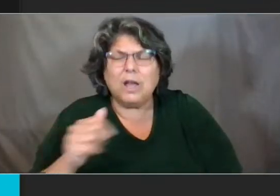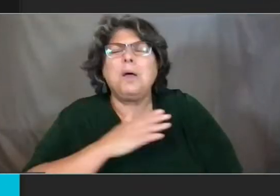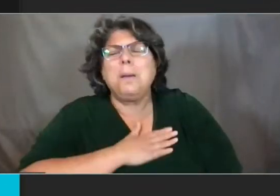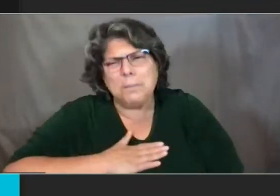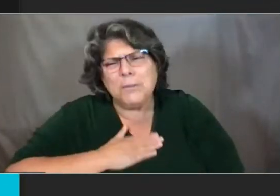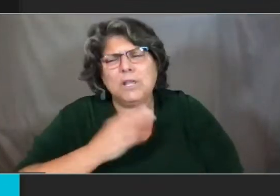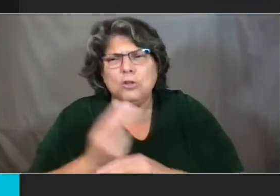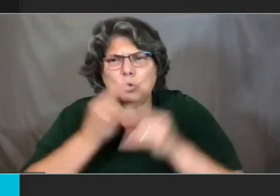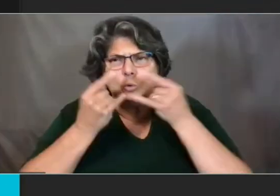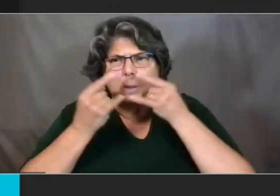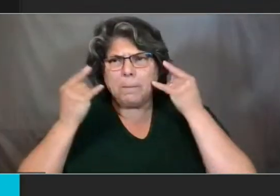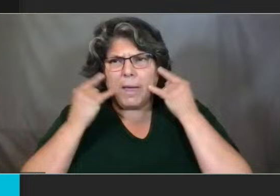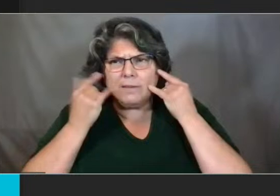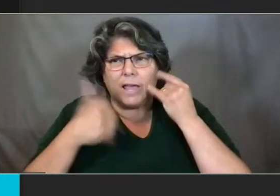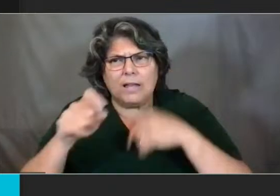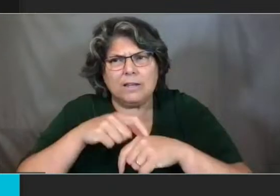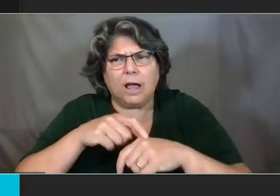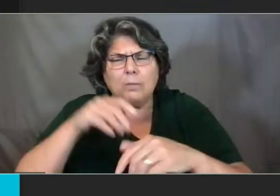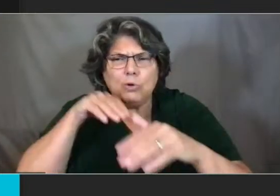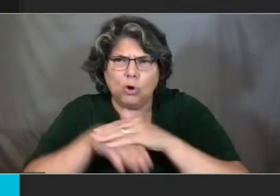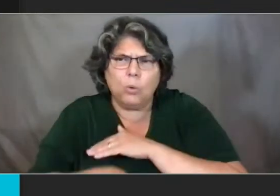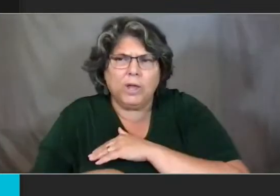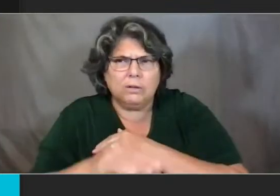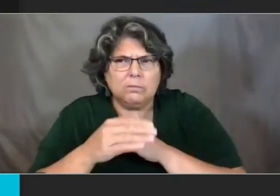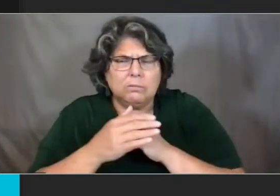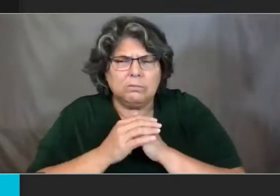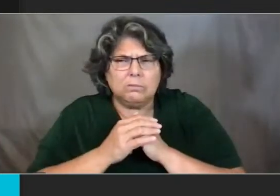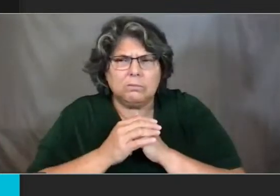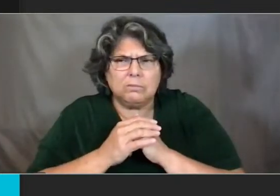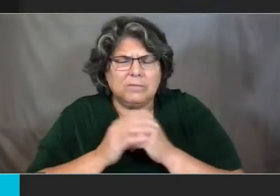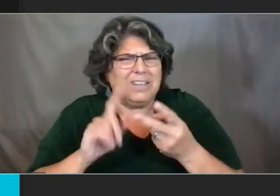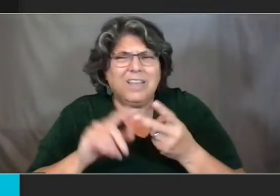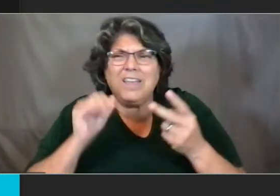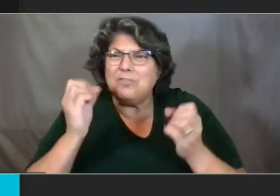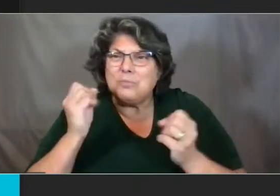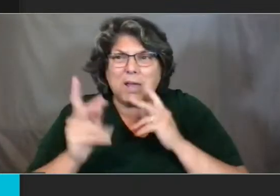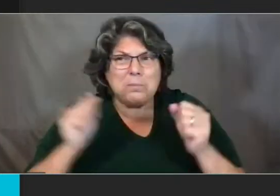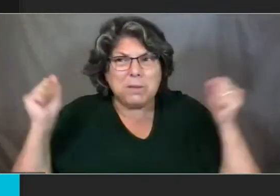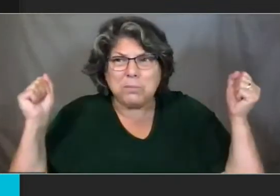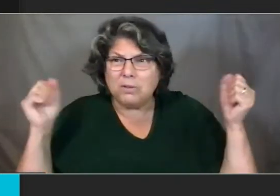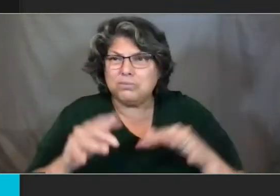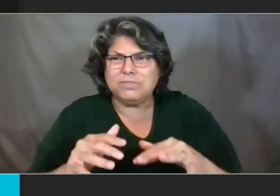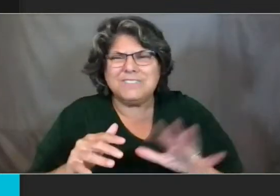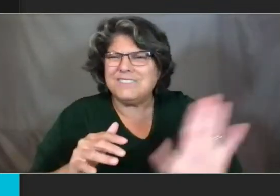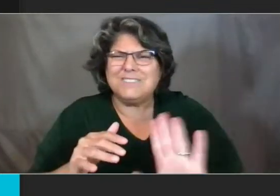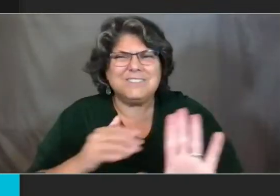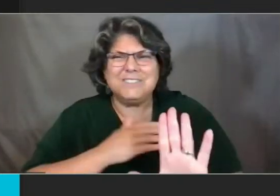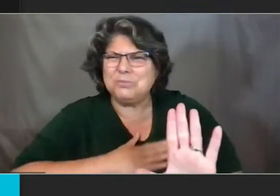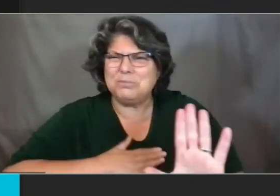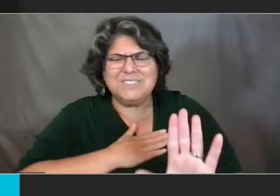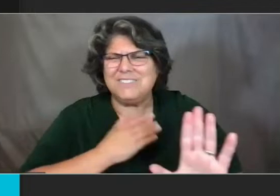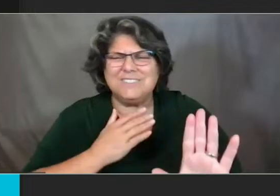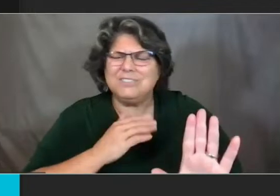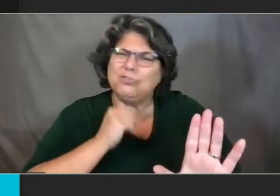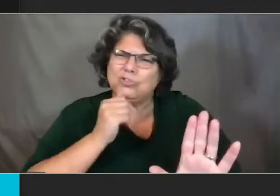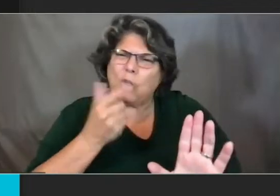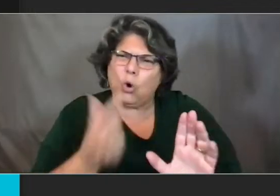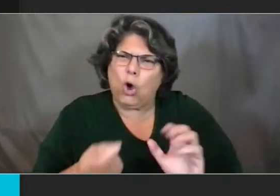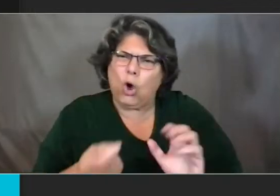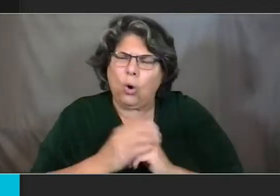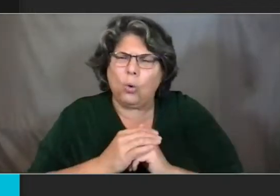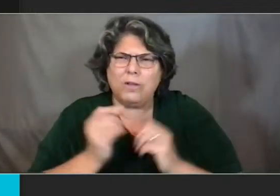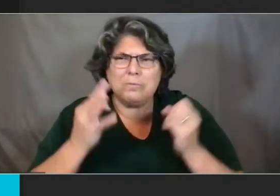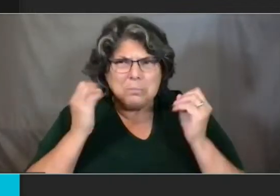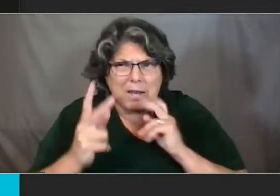public places. Please consider avoiding crowded gatherings, whether they're outside or inside. If you're in a tightly packed